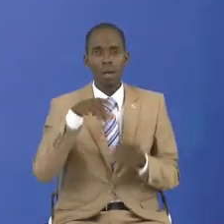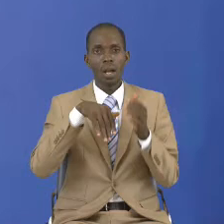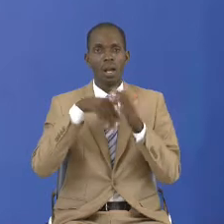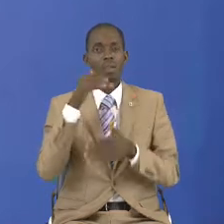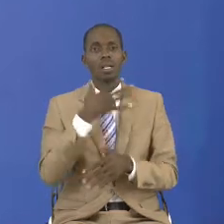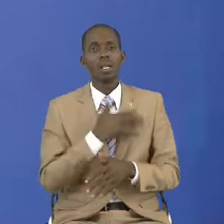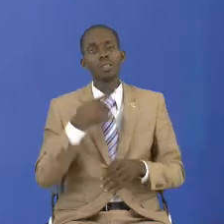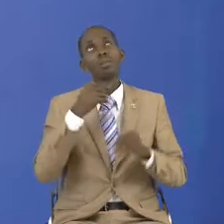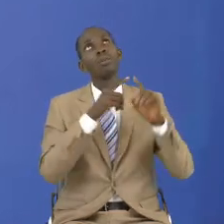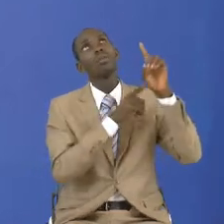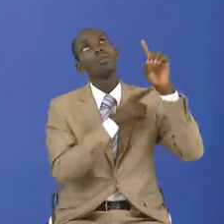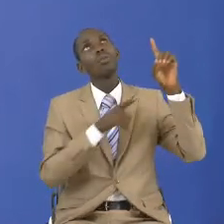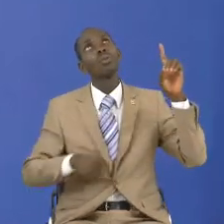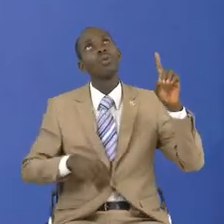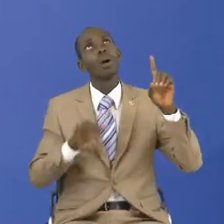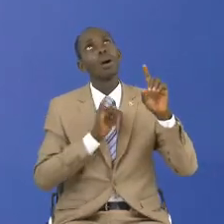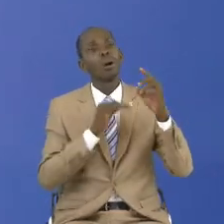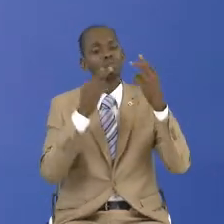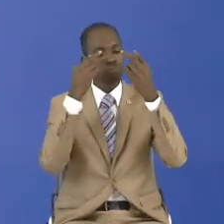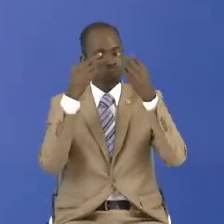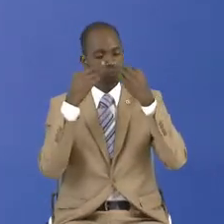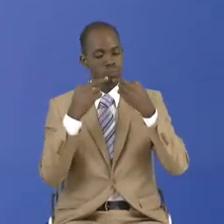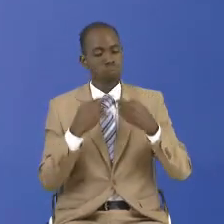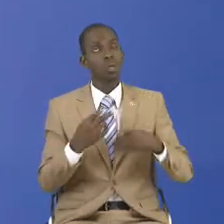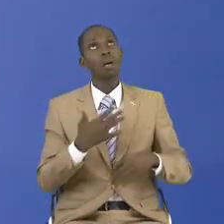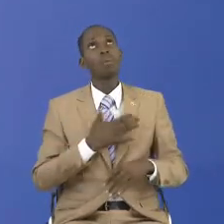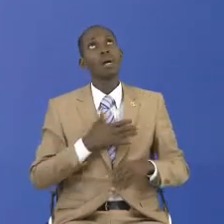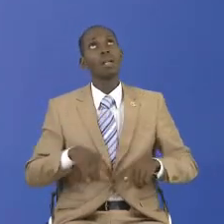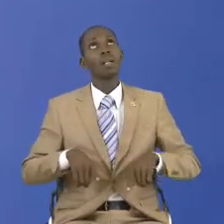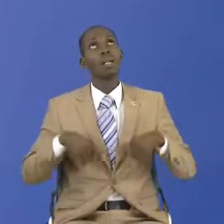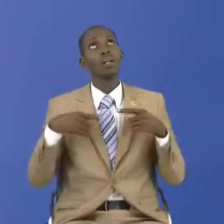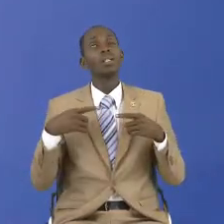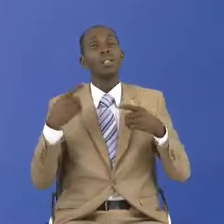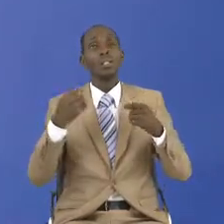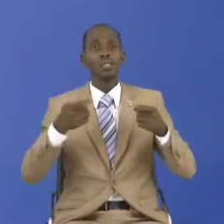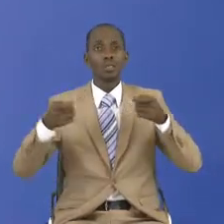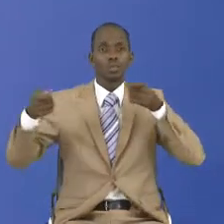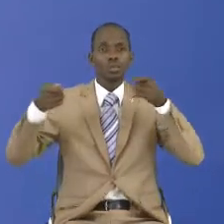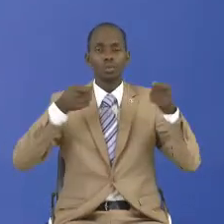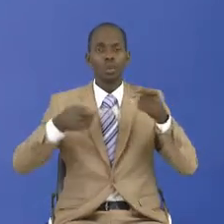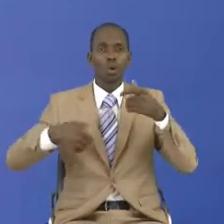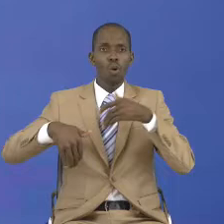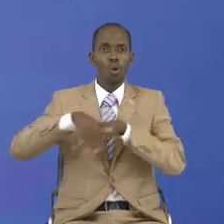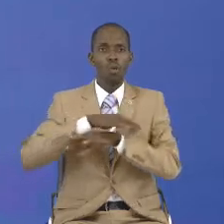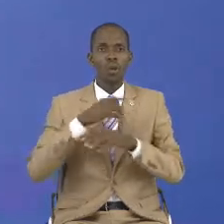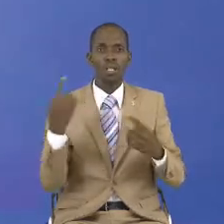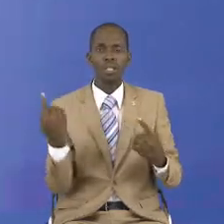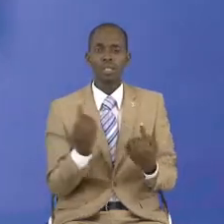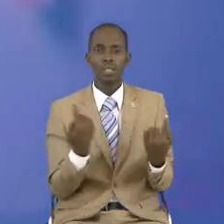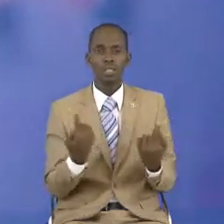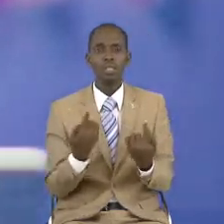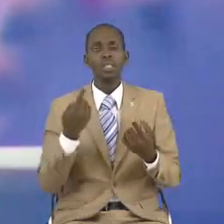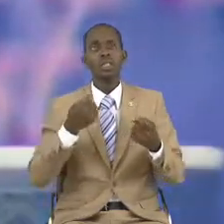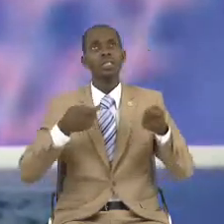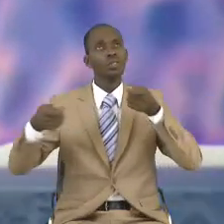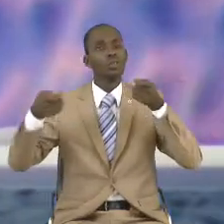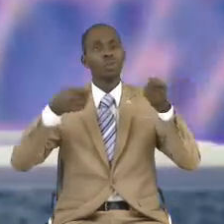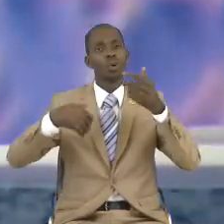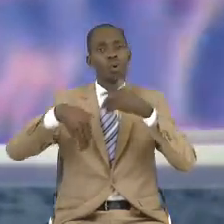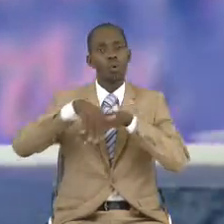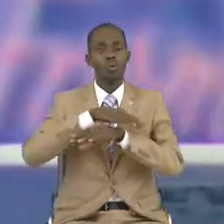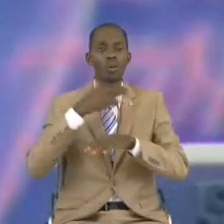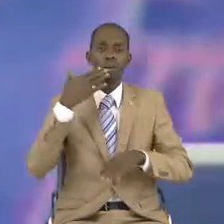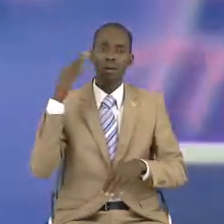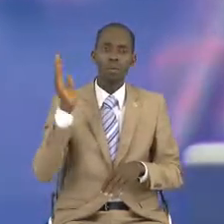i look at my life the dominion over siena the dominion over evil the